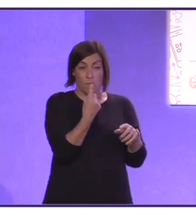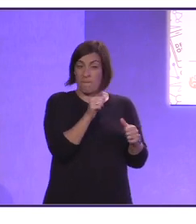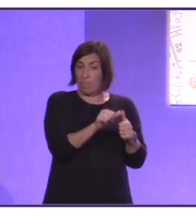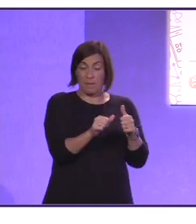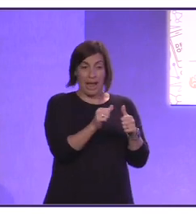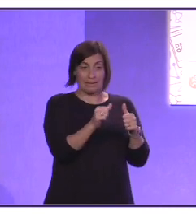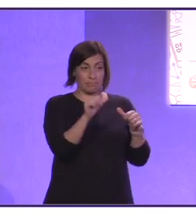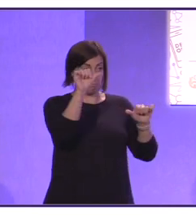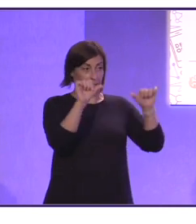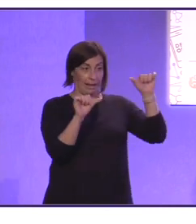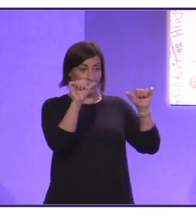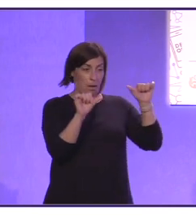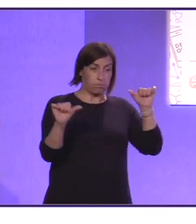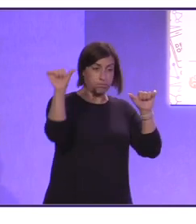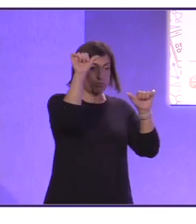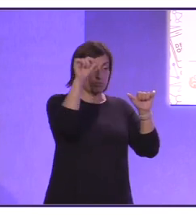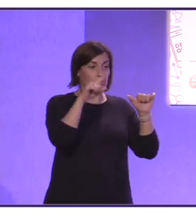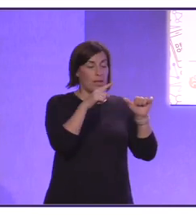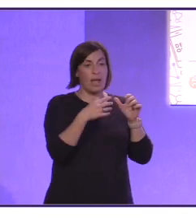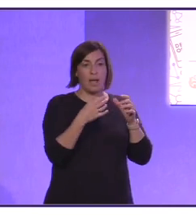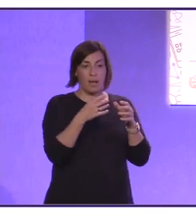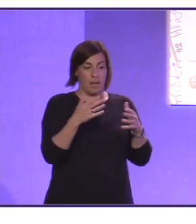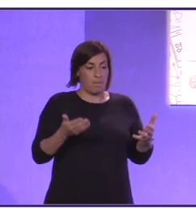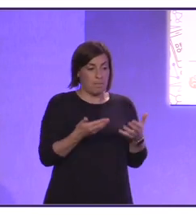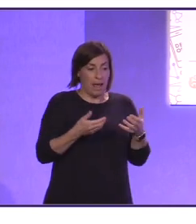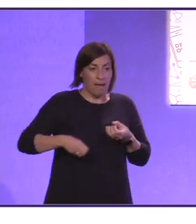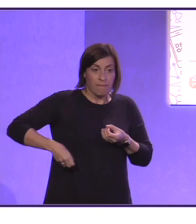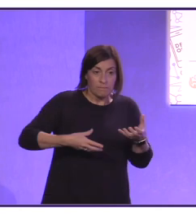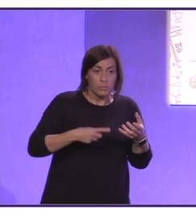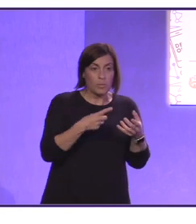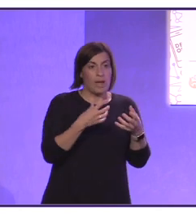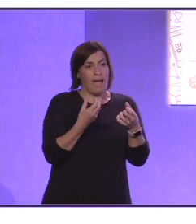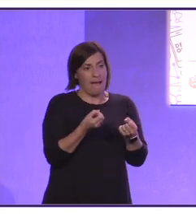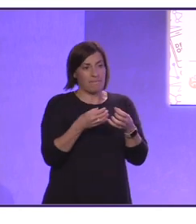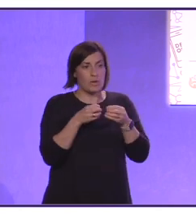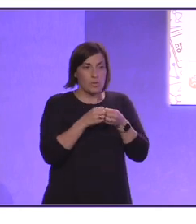and their players are paid millions, even more than DevOps engineers.